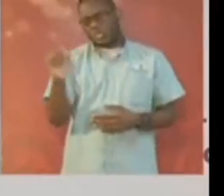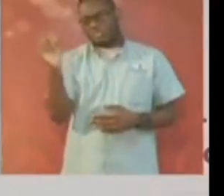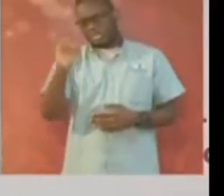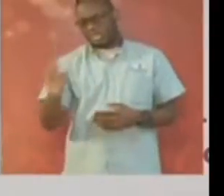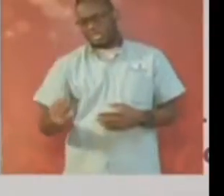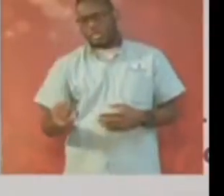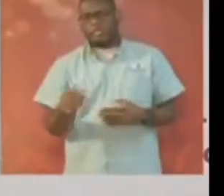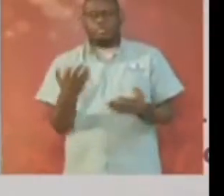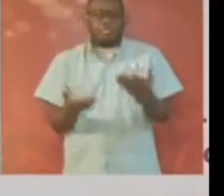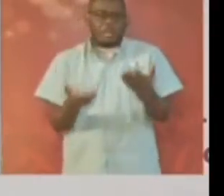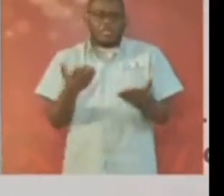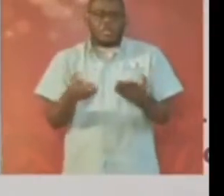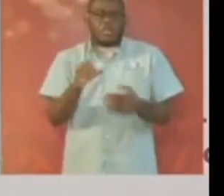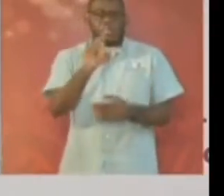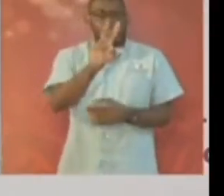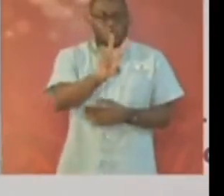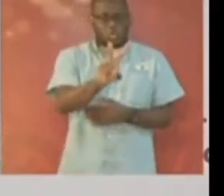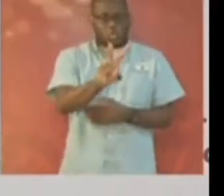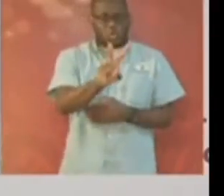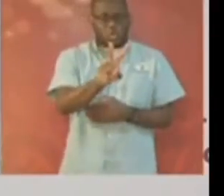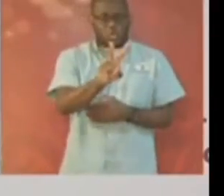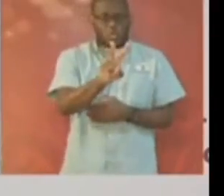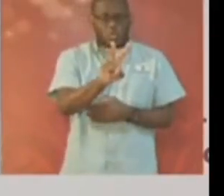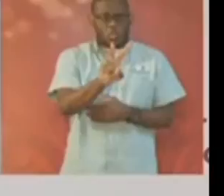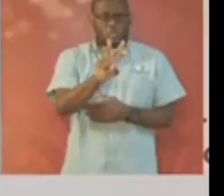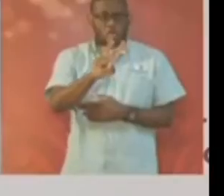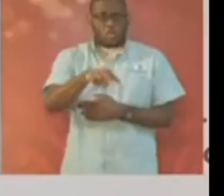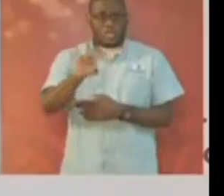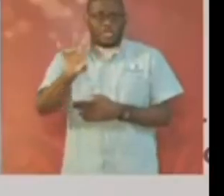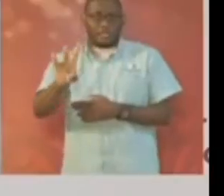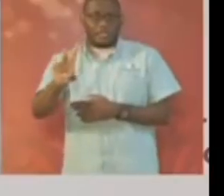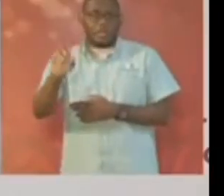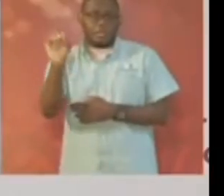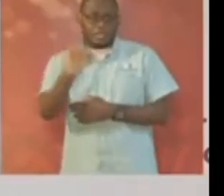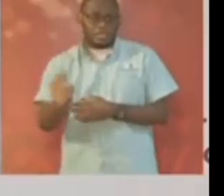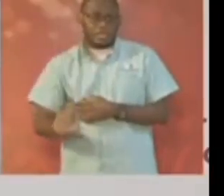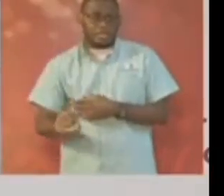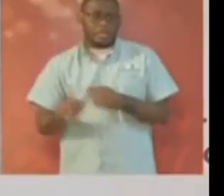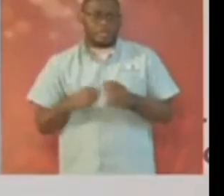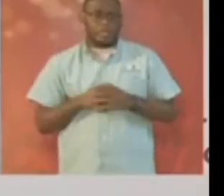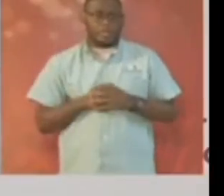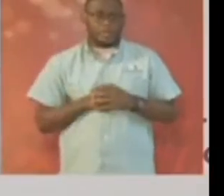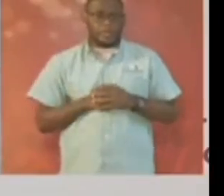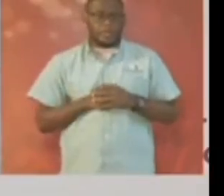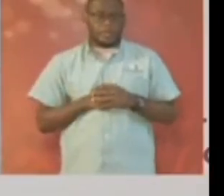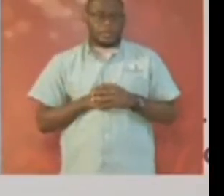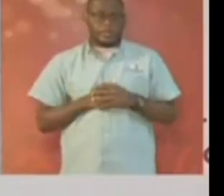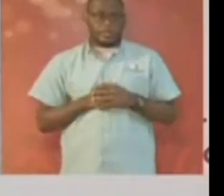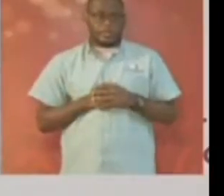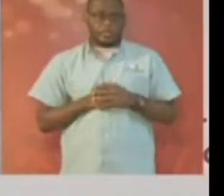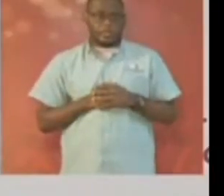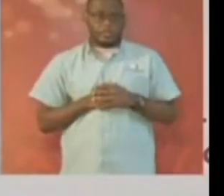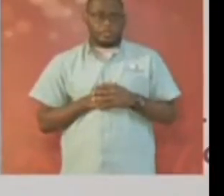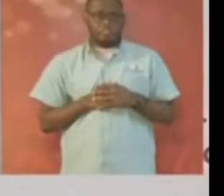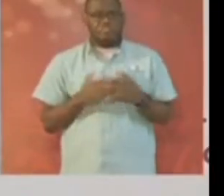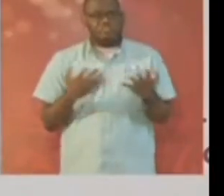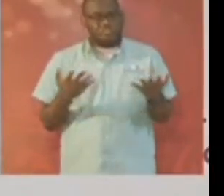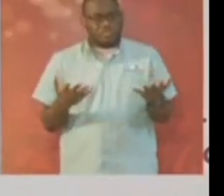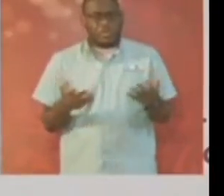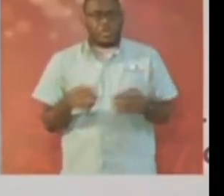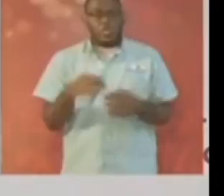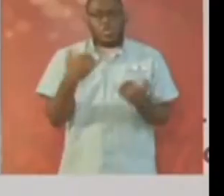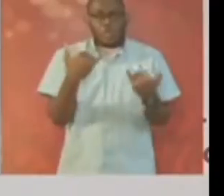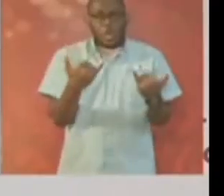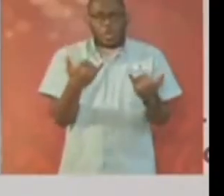17%. The wide range in terms of the occupancy or the overall occupancy is really due to the